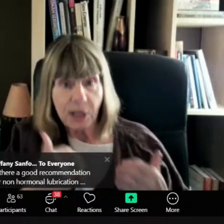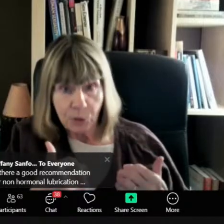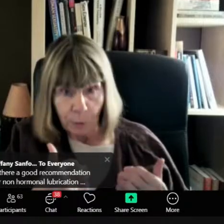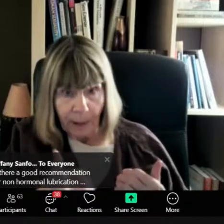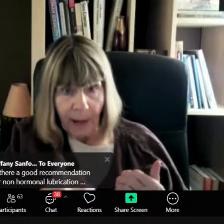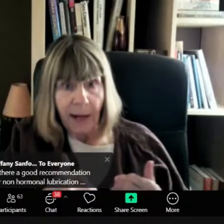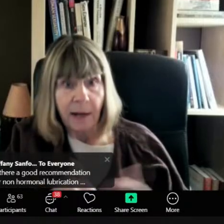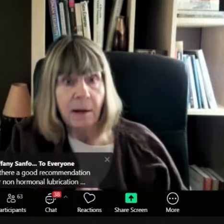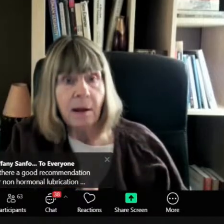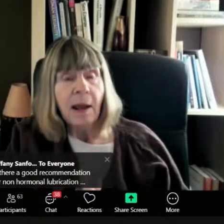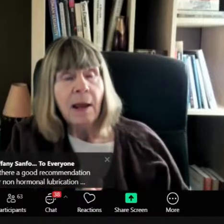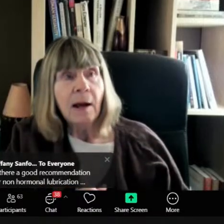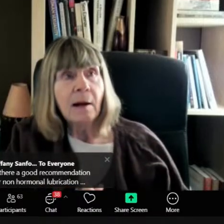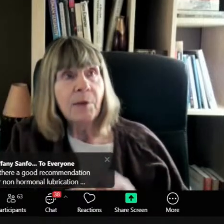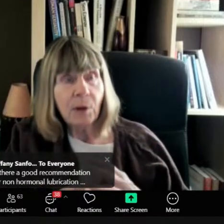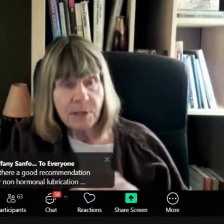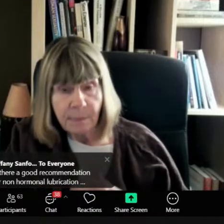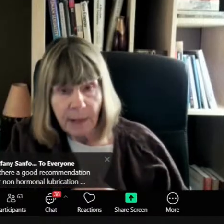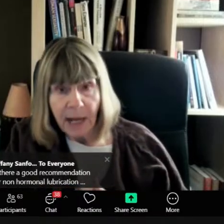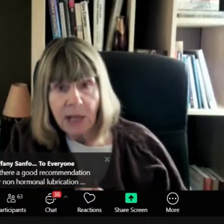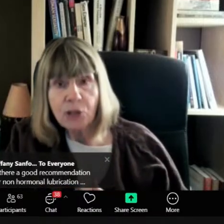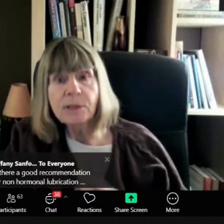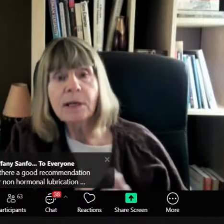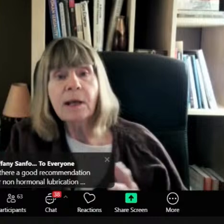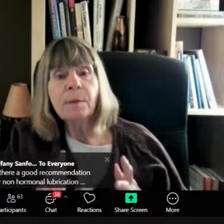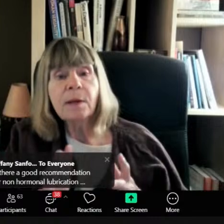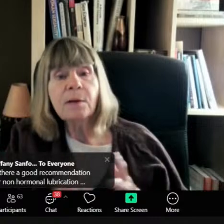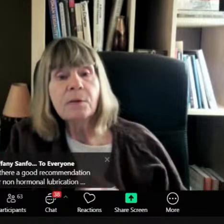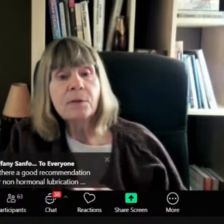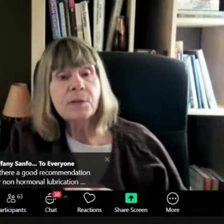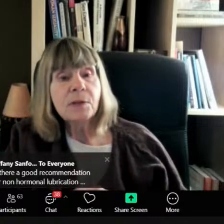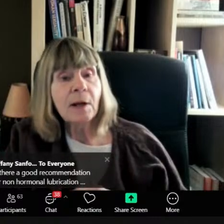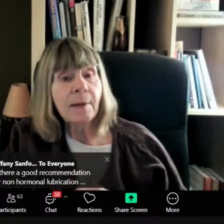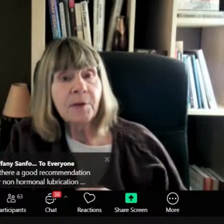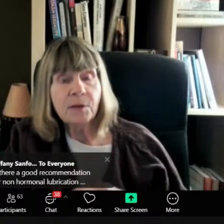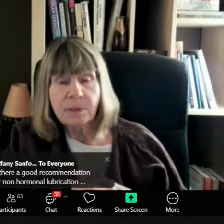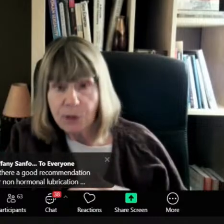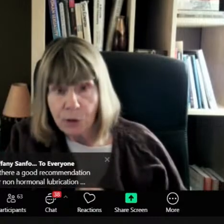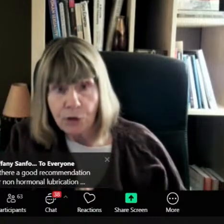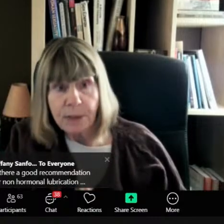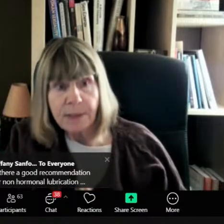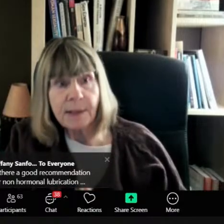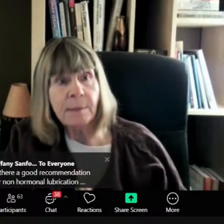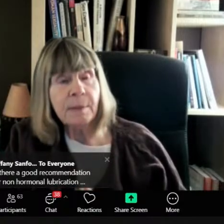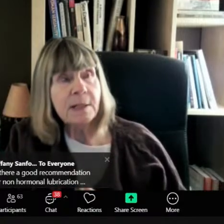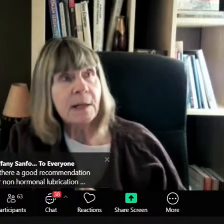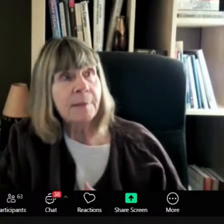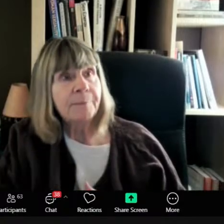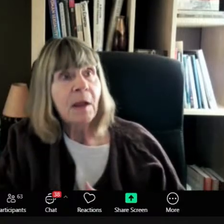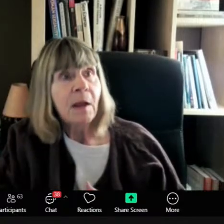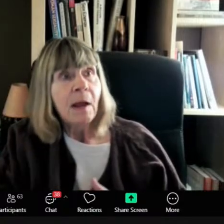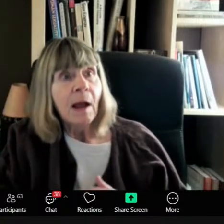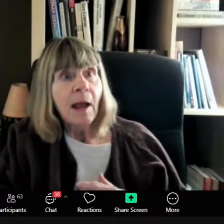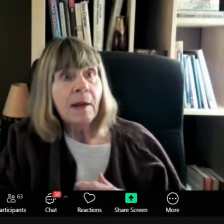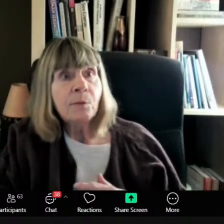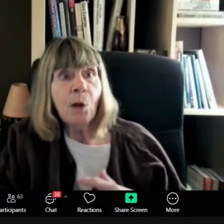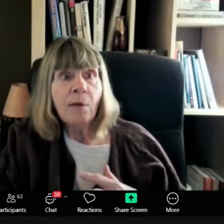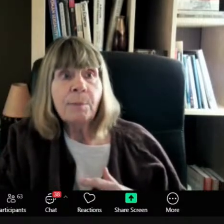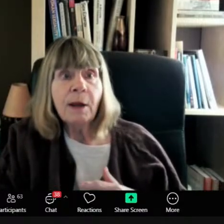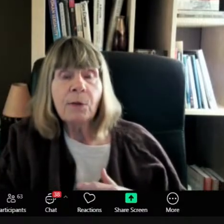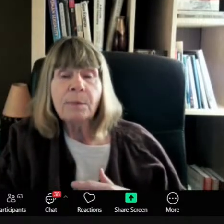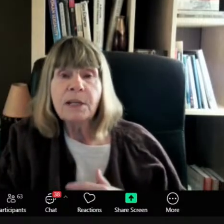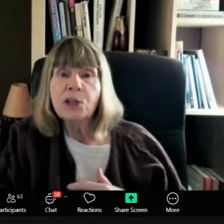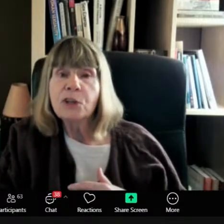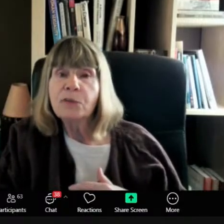for sexual pain. There are some medications that can be used. There are some surgeries that can be done. And we